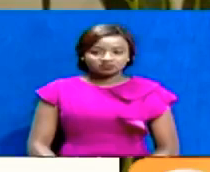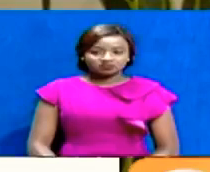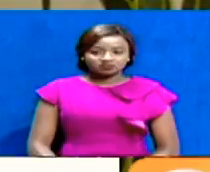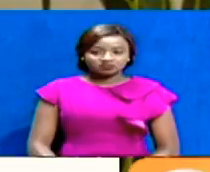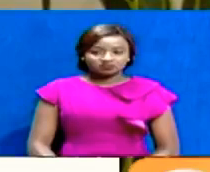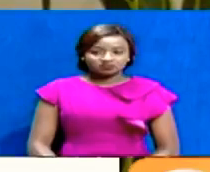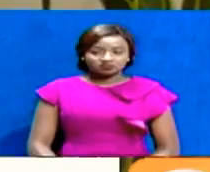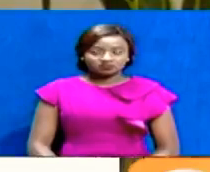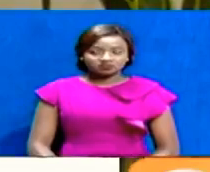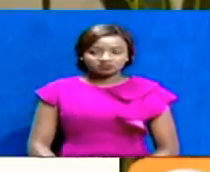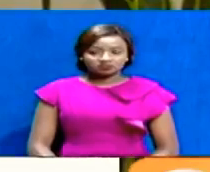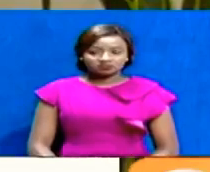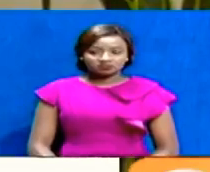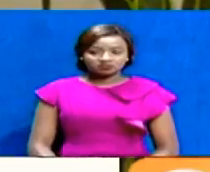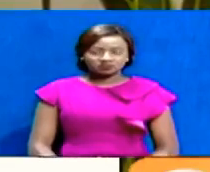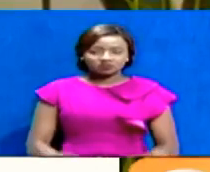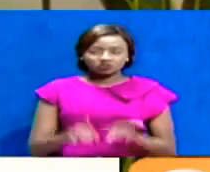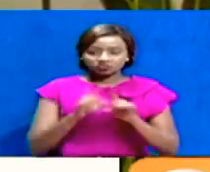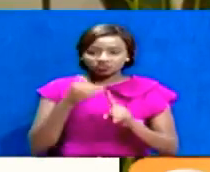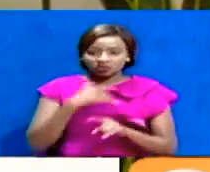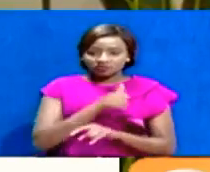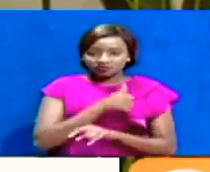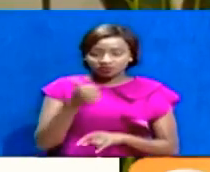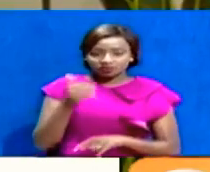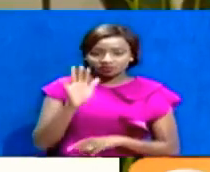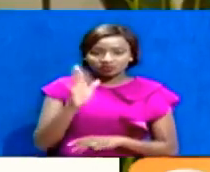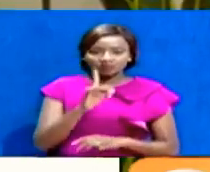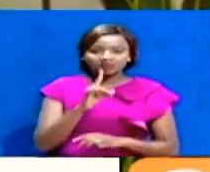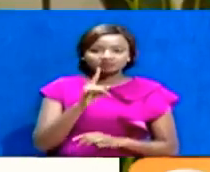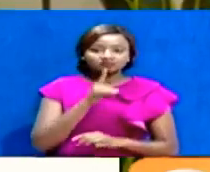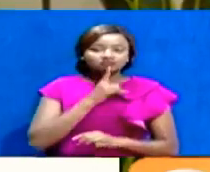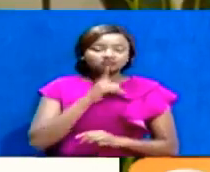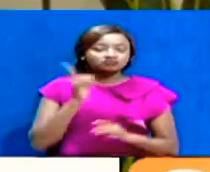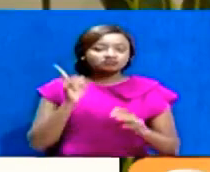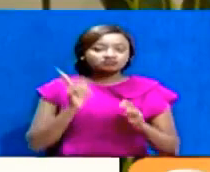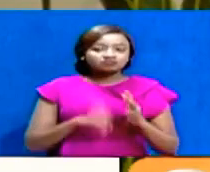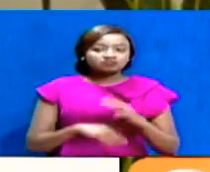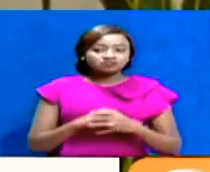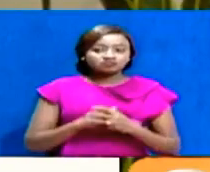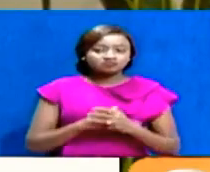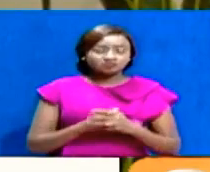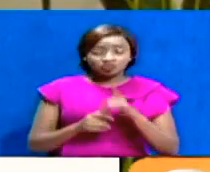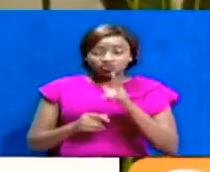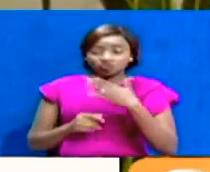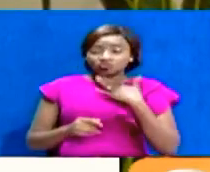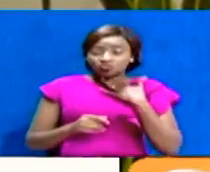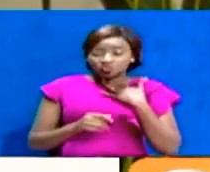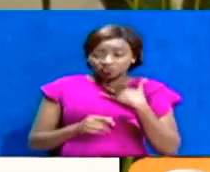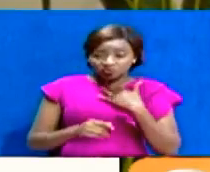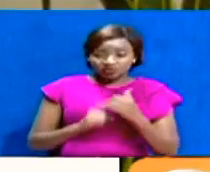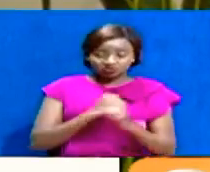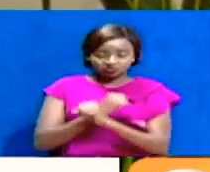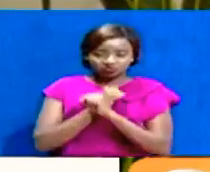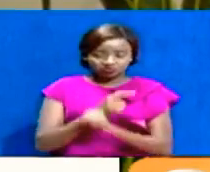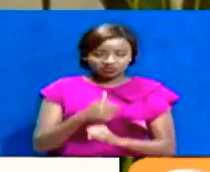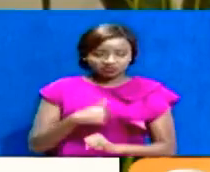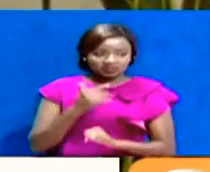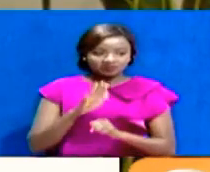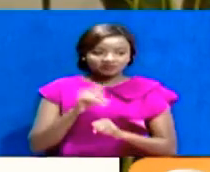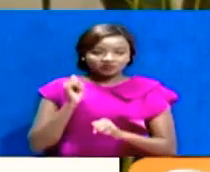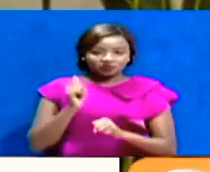of the revered immunologists within the country. He says that you want to safeguard against